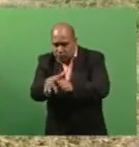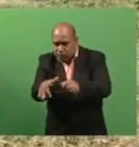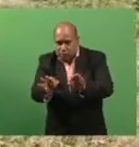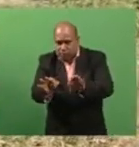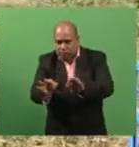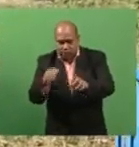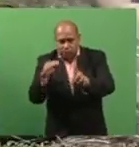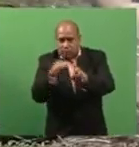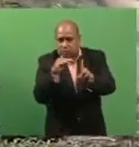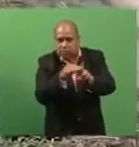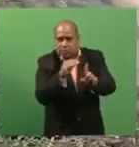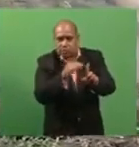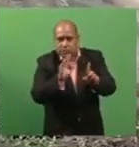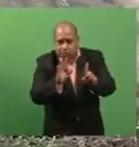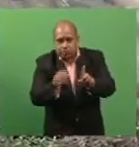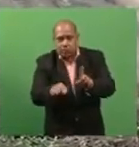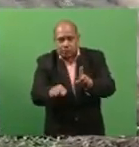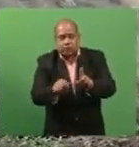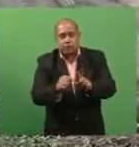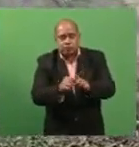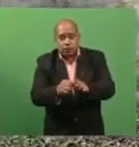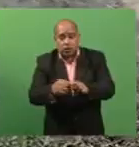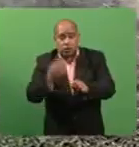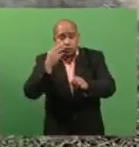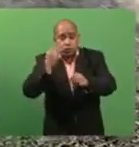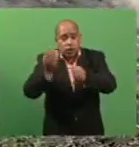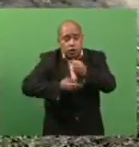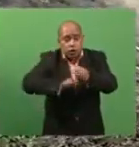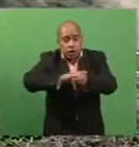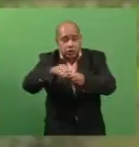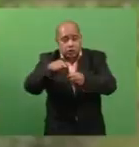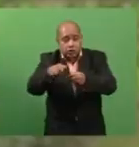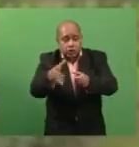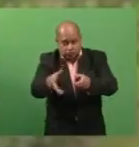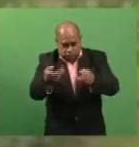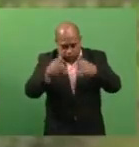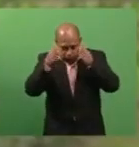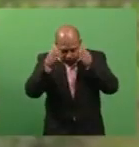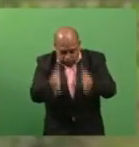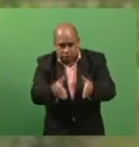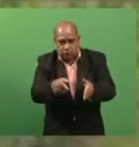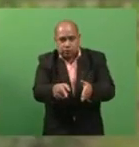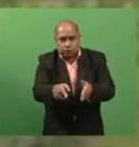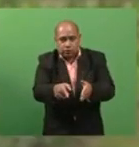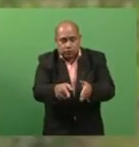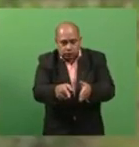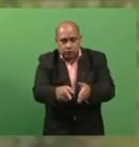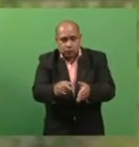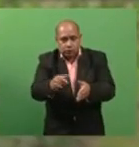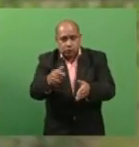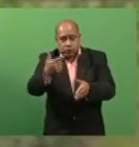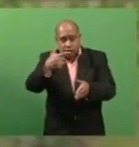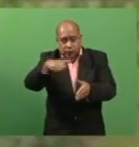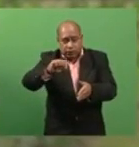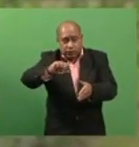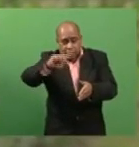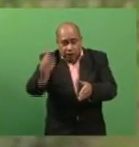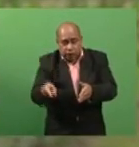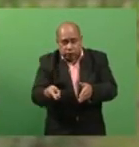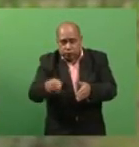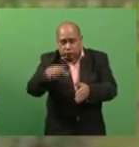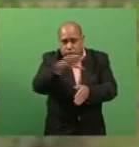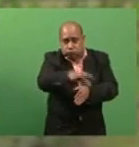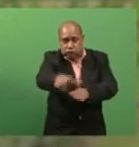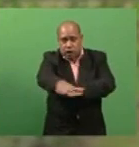by focusing on the technical efficiency of farm performance. We have 70,000 hectares of land devoted to